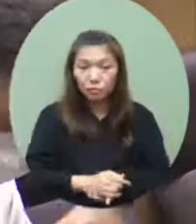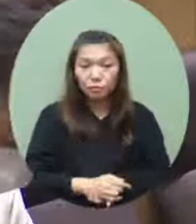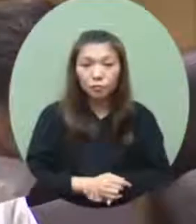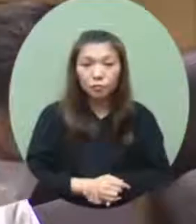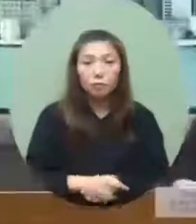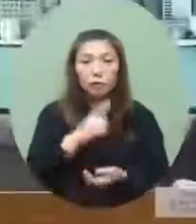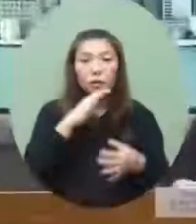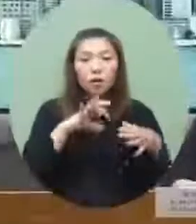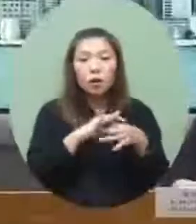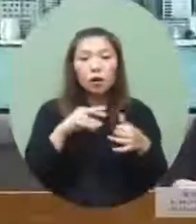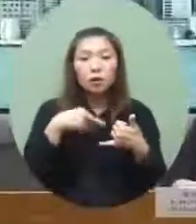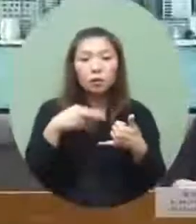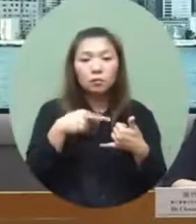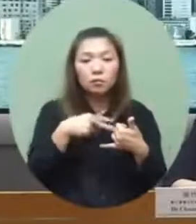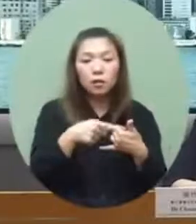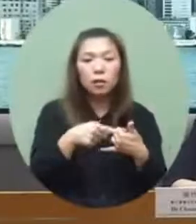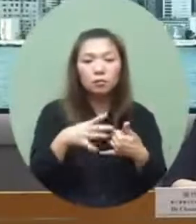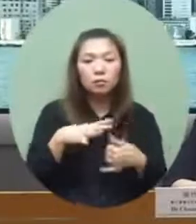3?